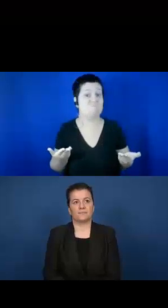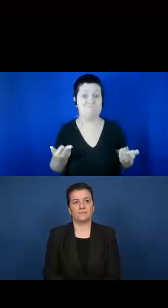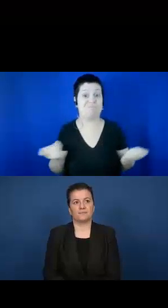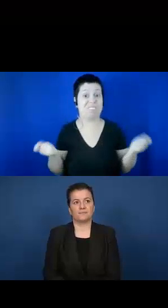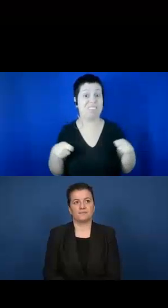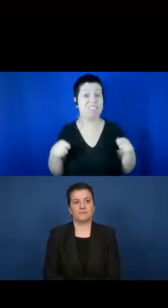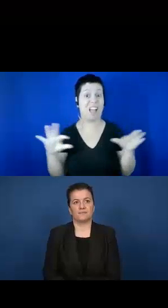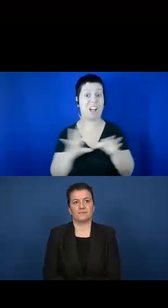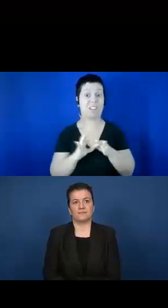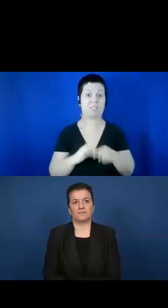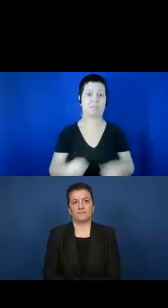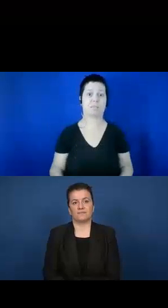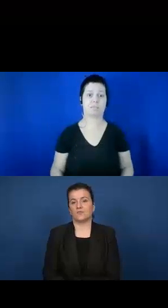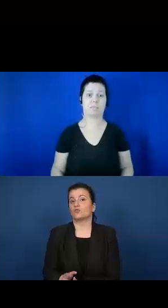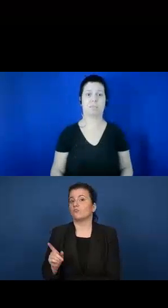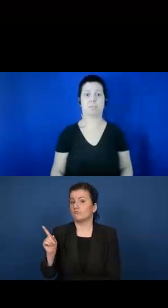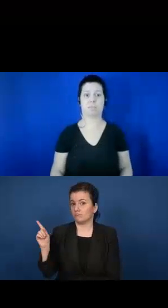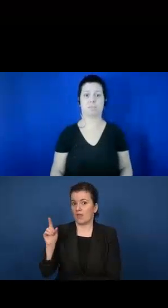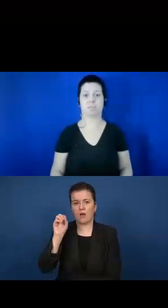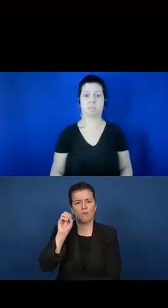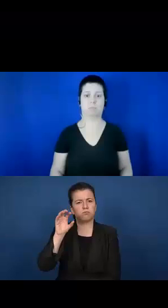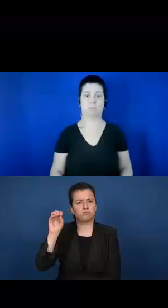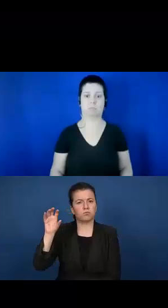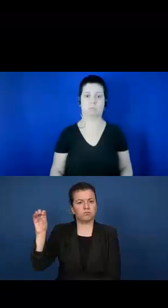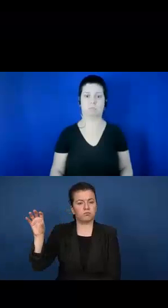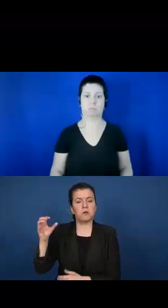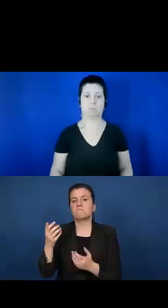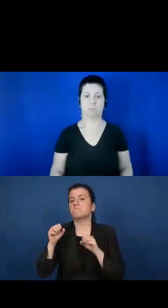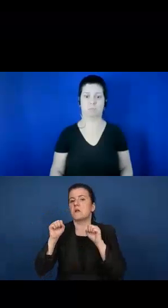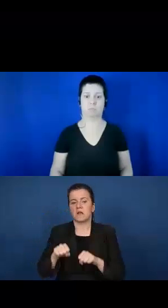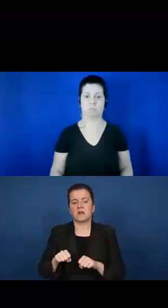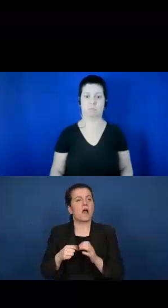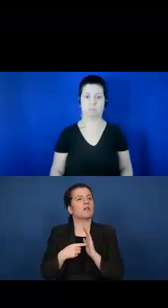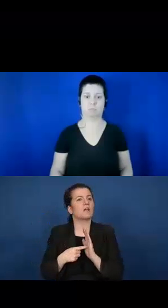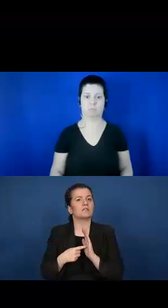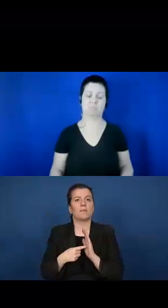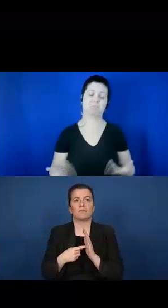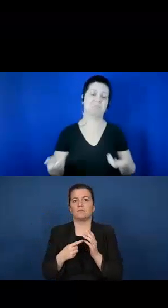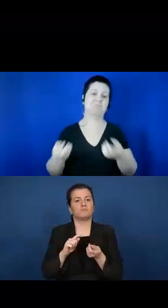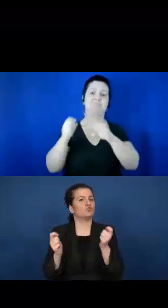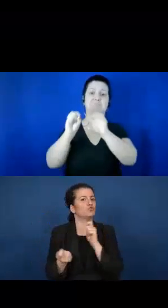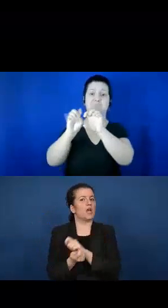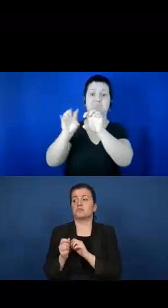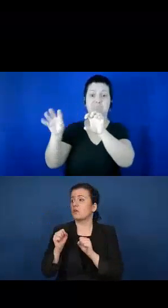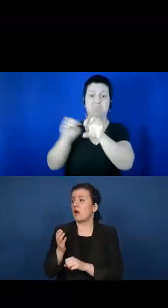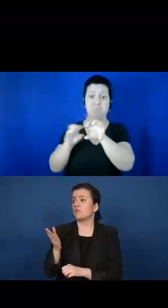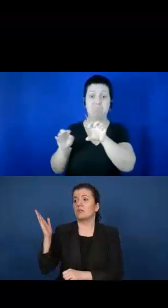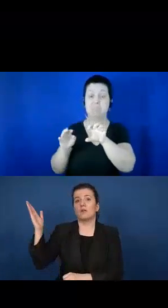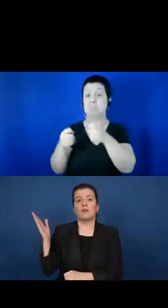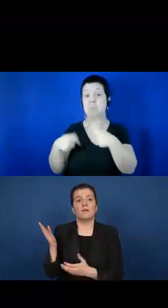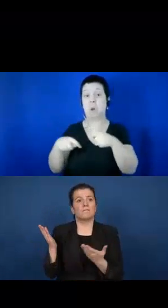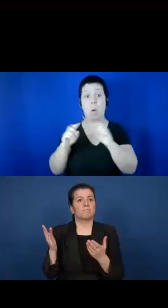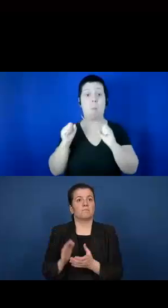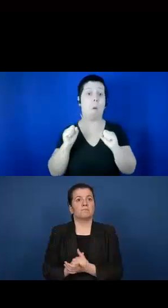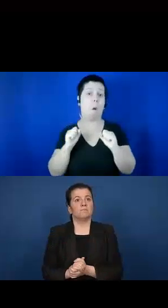to be actuators. It could be, for example, used to program a set